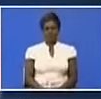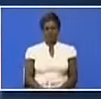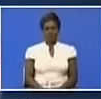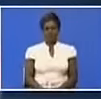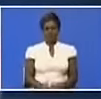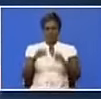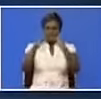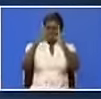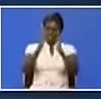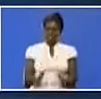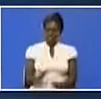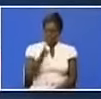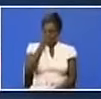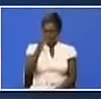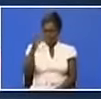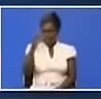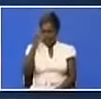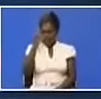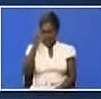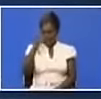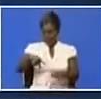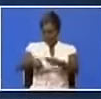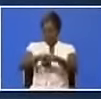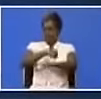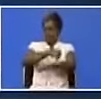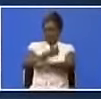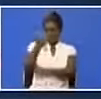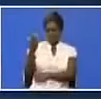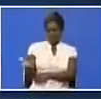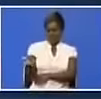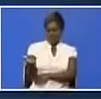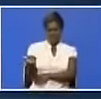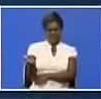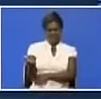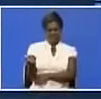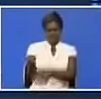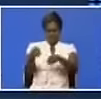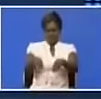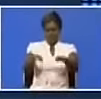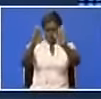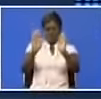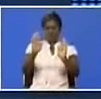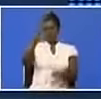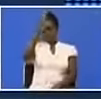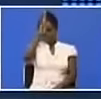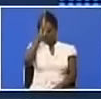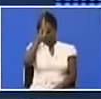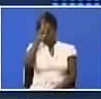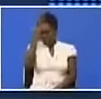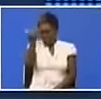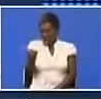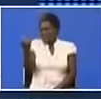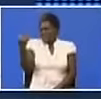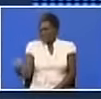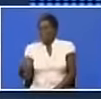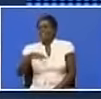Now, a teacher at Nyeri's Githuka Primary School has surrendered to police after a pupil died soon after